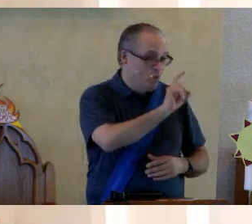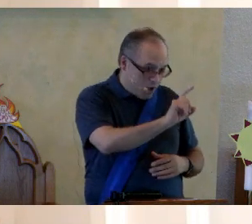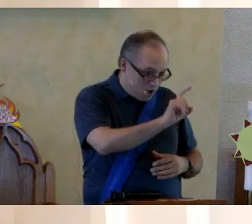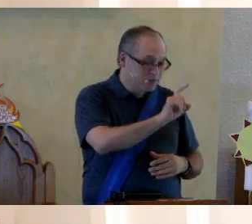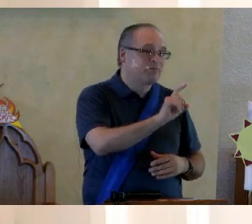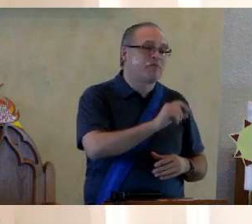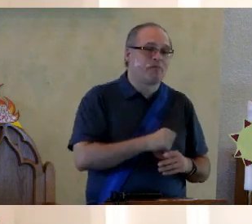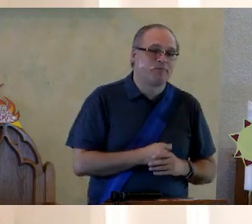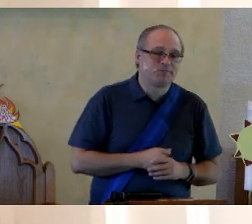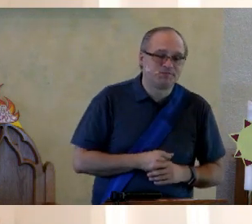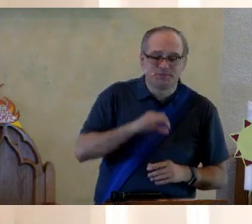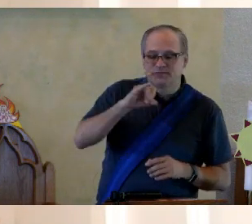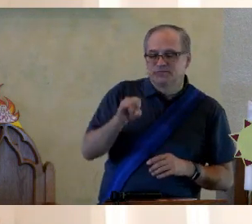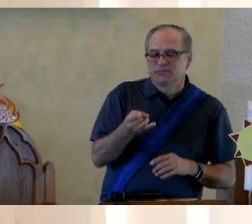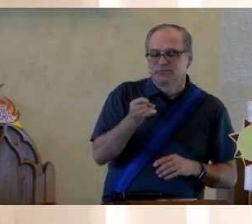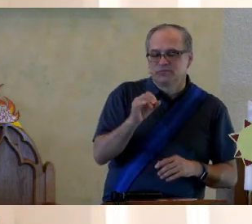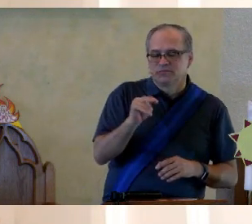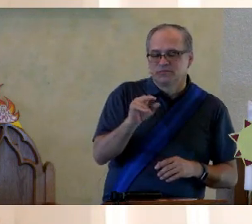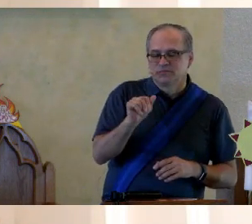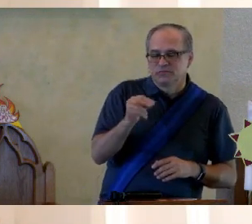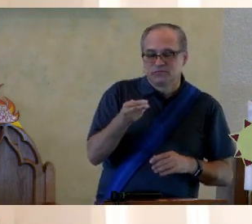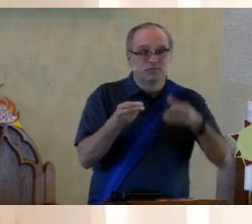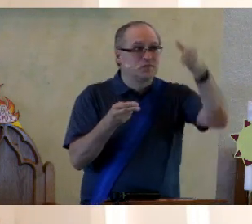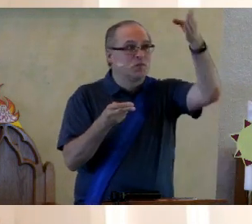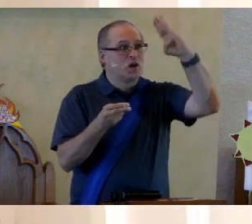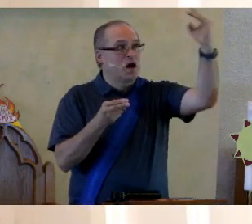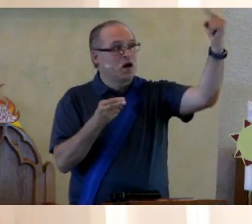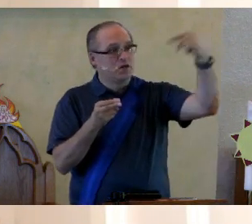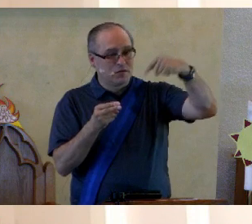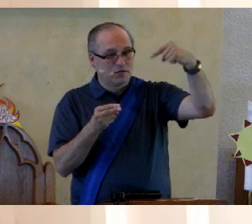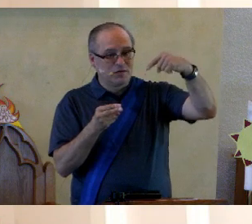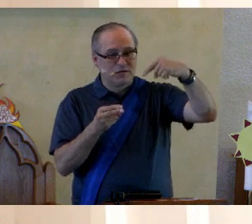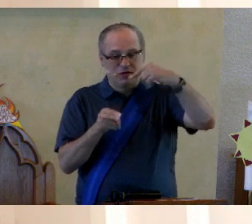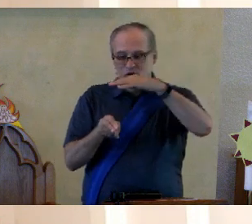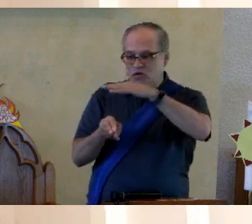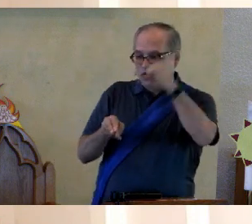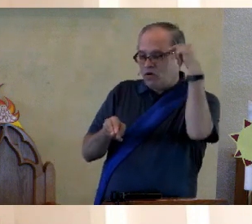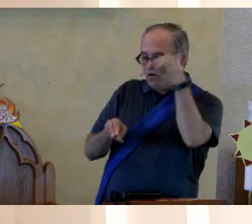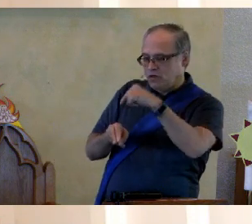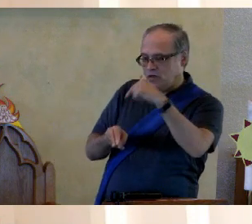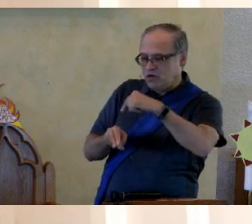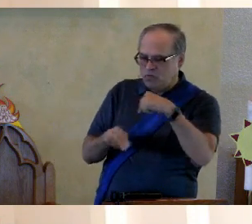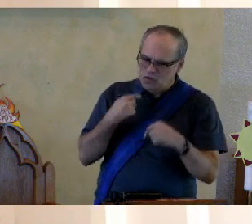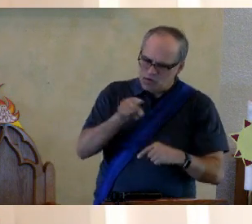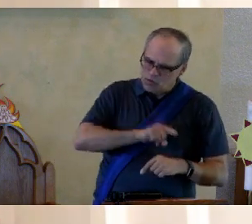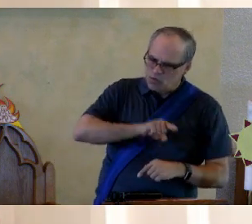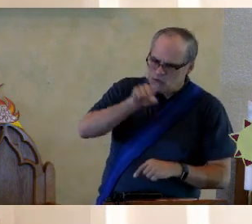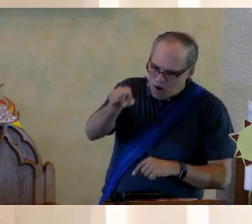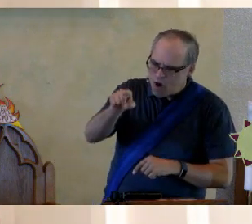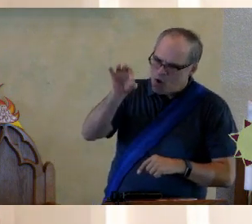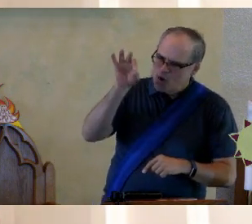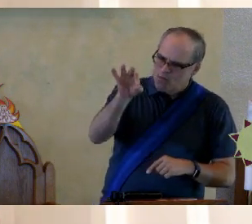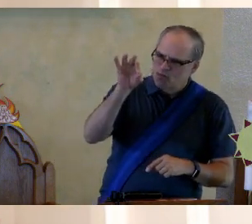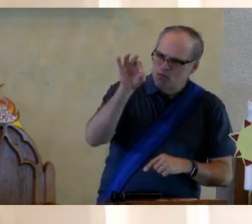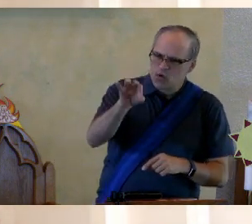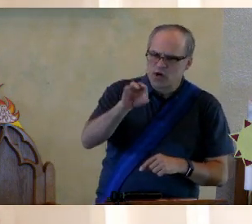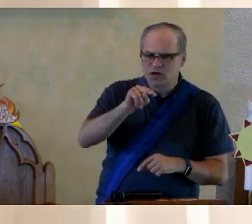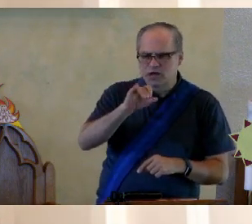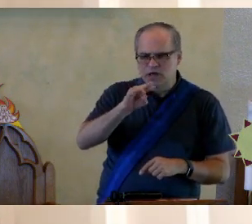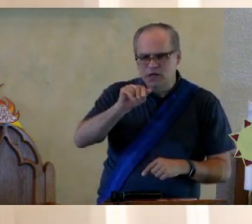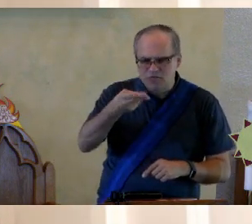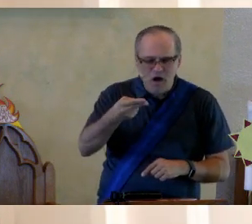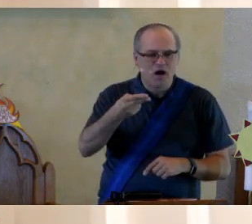find Jonah receiving a call from the Lord to get up and go to that great city of Nineveh and preach against it because its wickedness has come